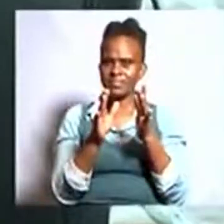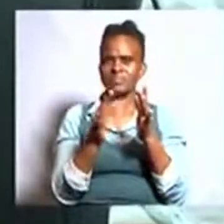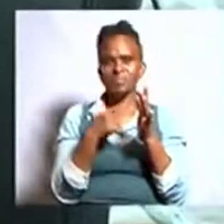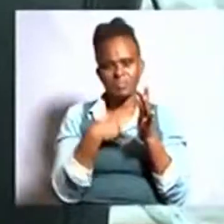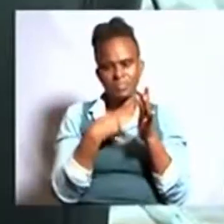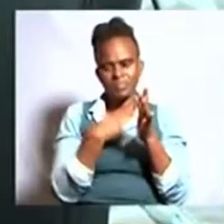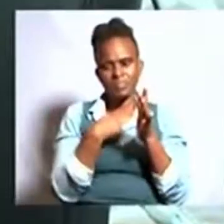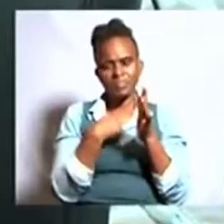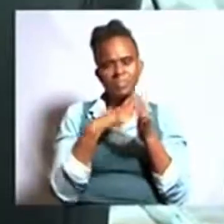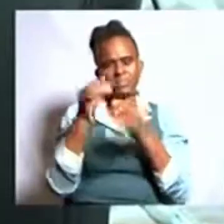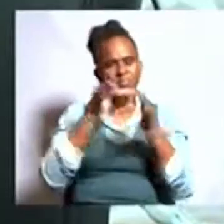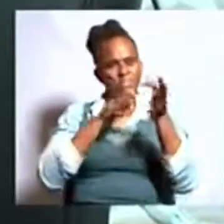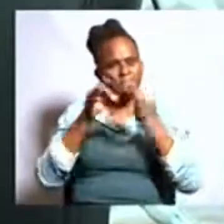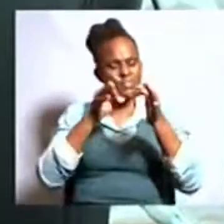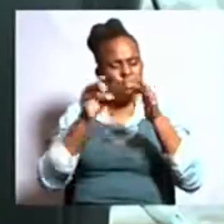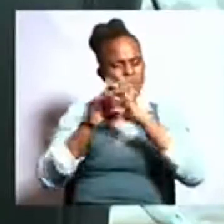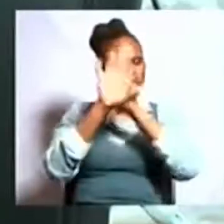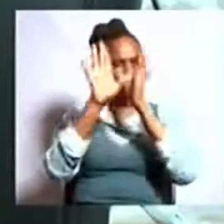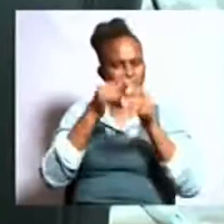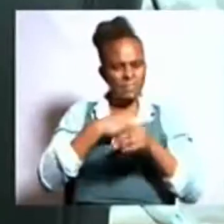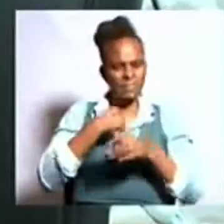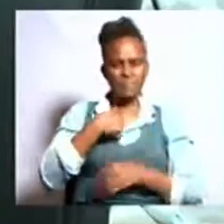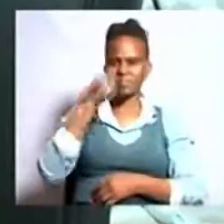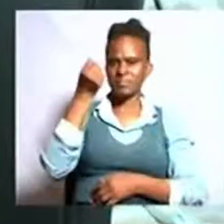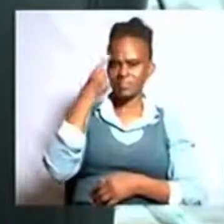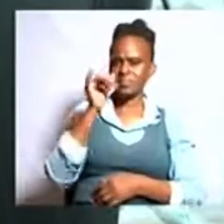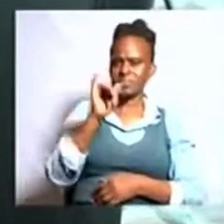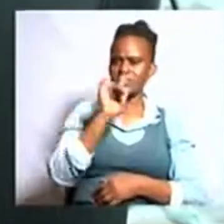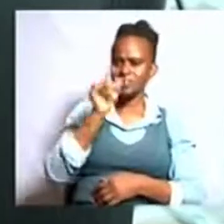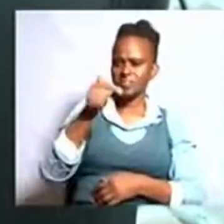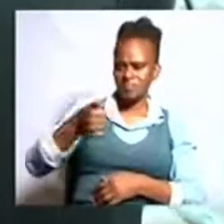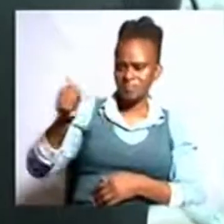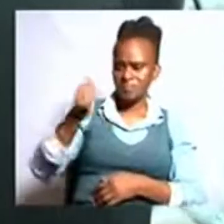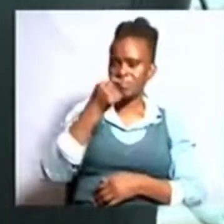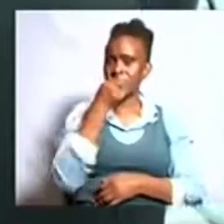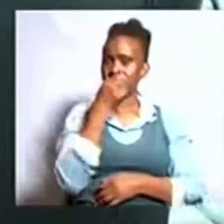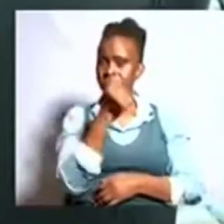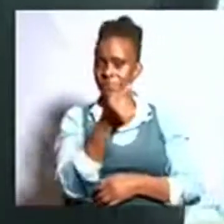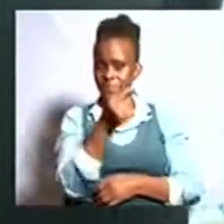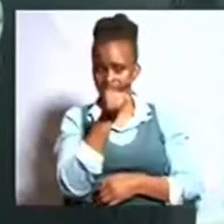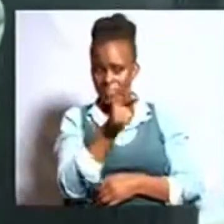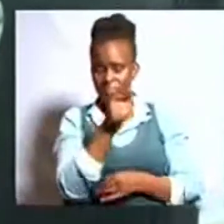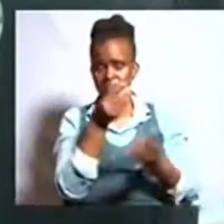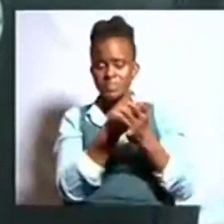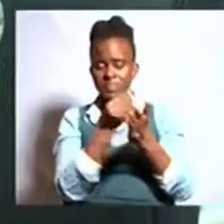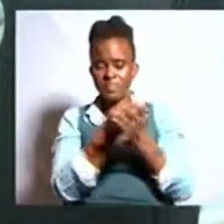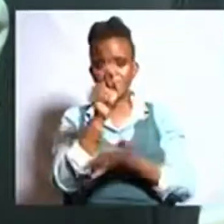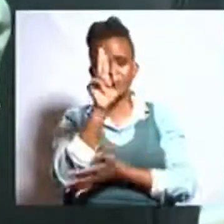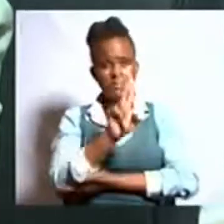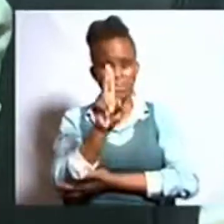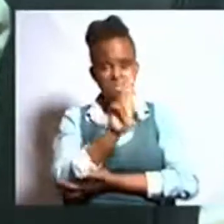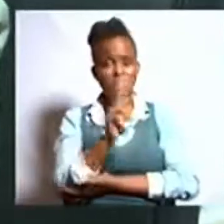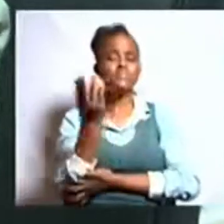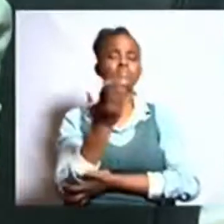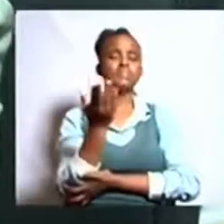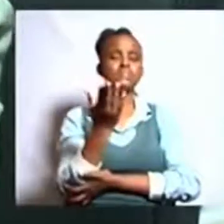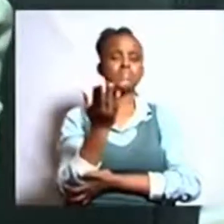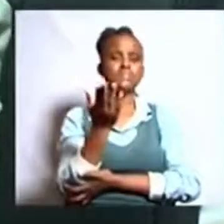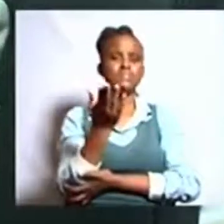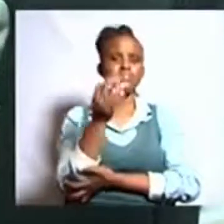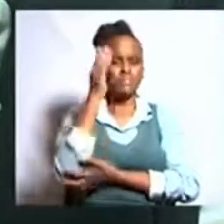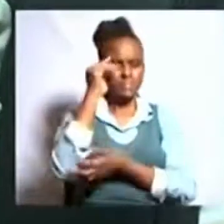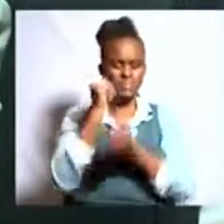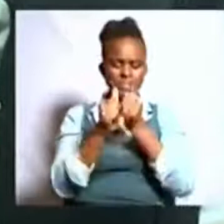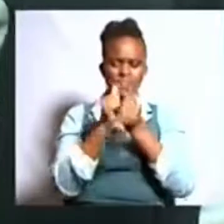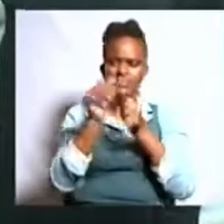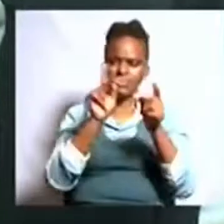would like you to clarify so that I understand. Did you say the money was not utilized because the